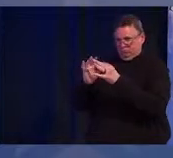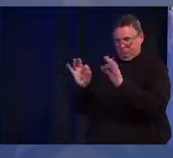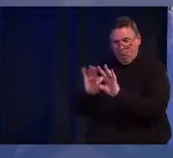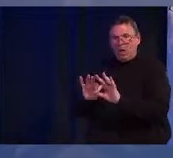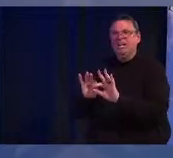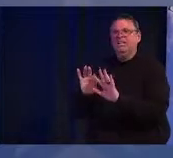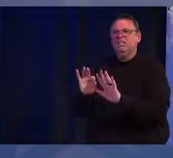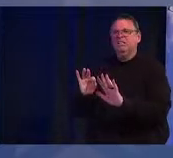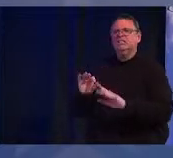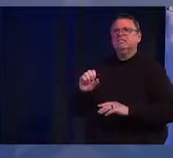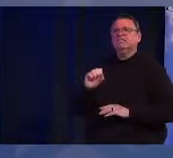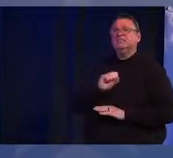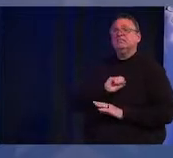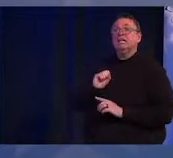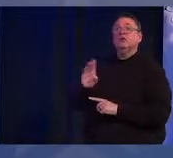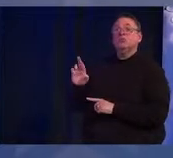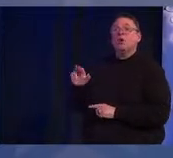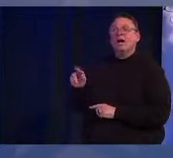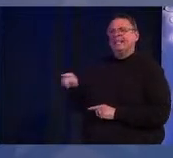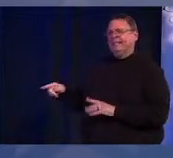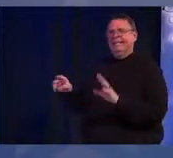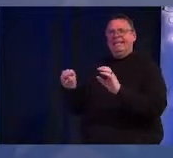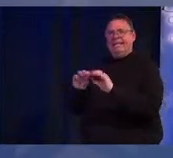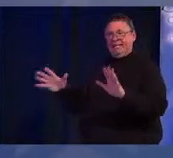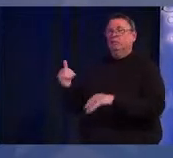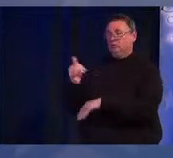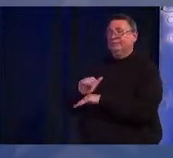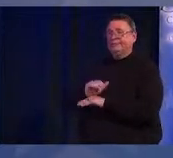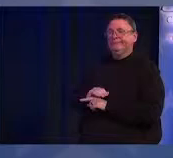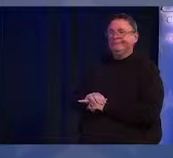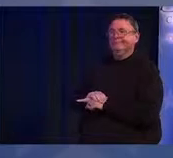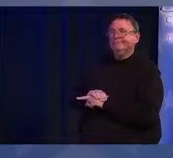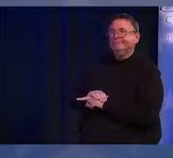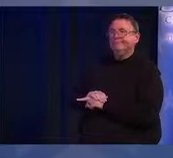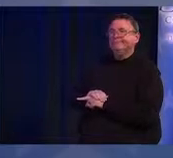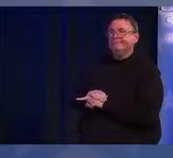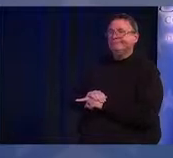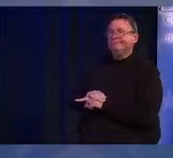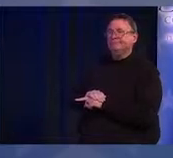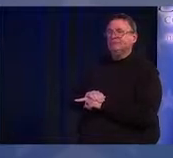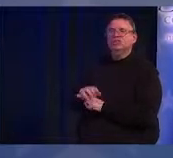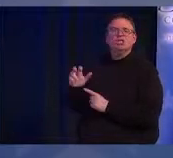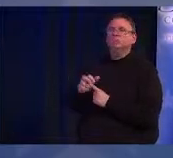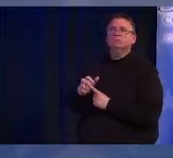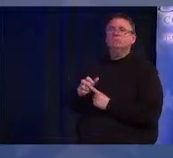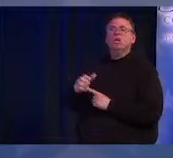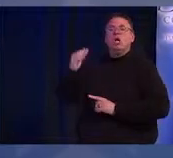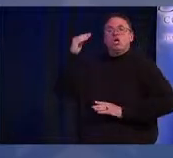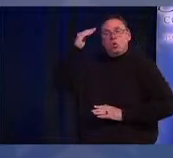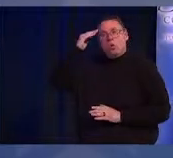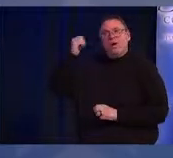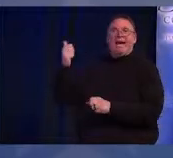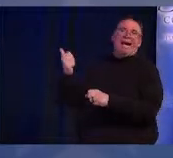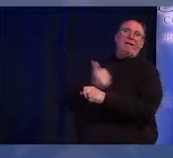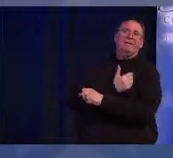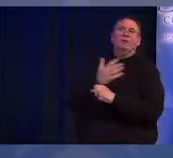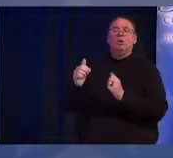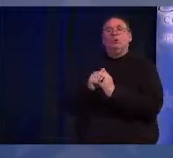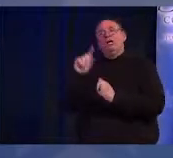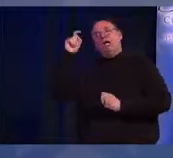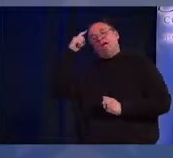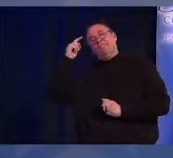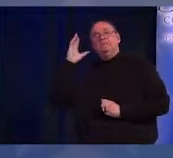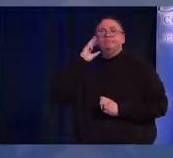Senator Braun has made it very clear here tonight that he is the ultimate insider with lots of government